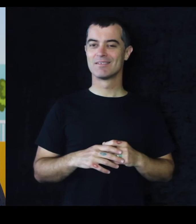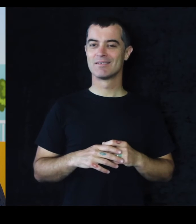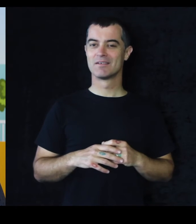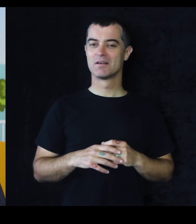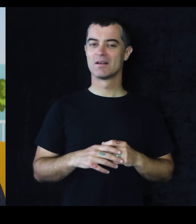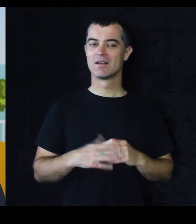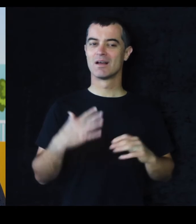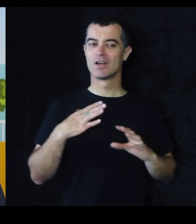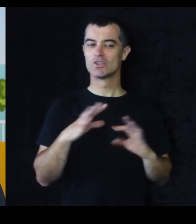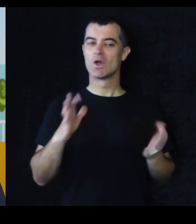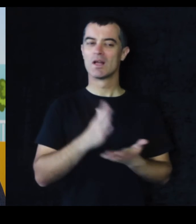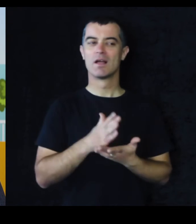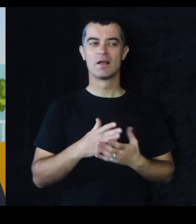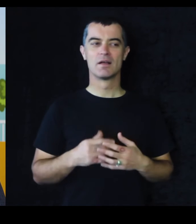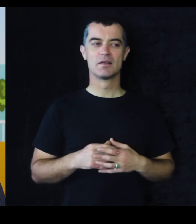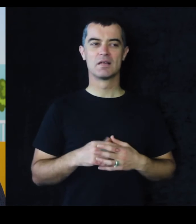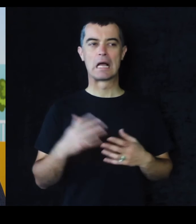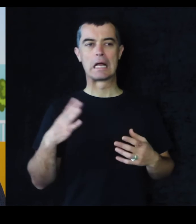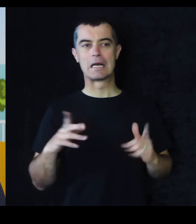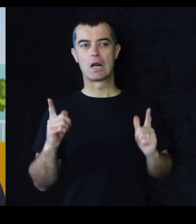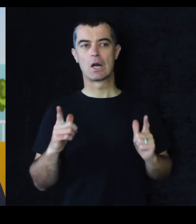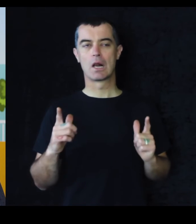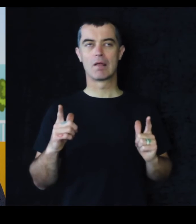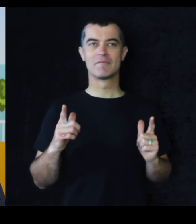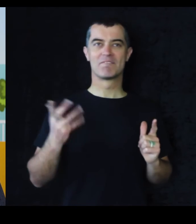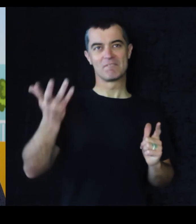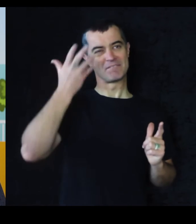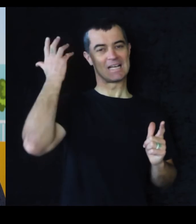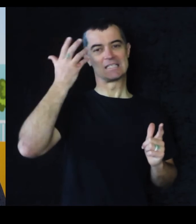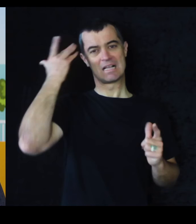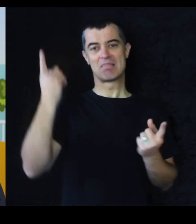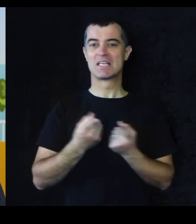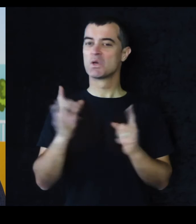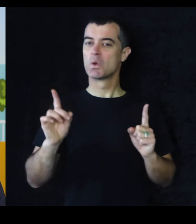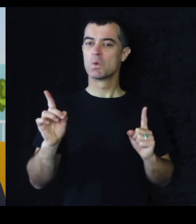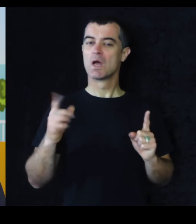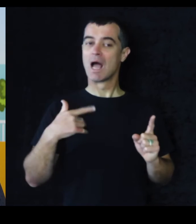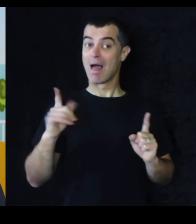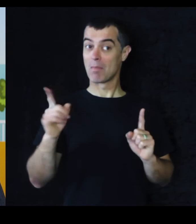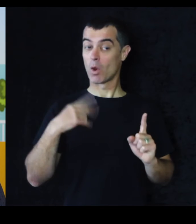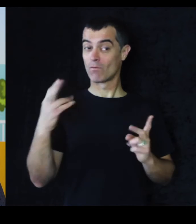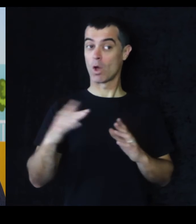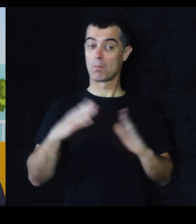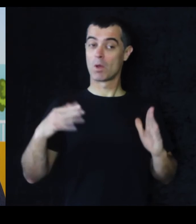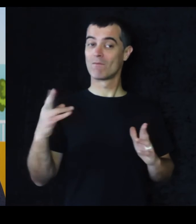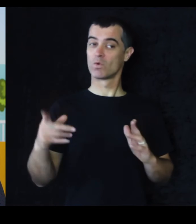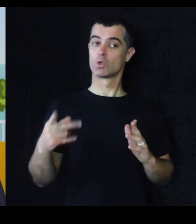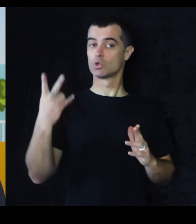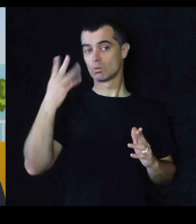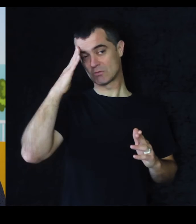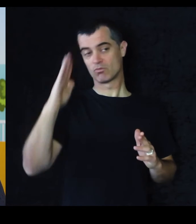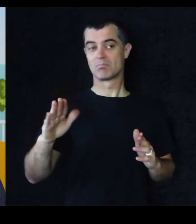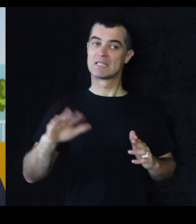I don't necessarily need a lot of bells and whistles. At the moment, I'm actually looking for a home, and I'm just looking for a